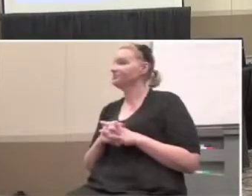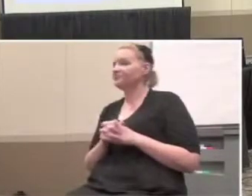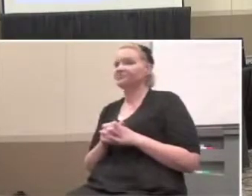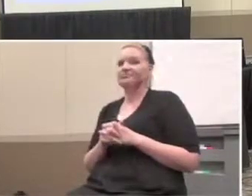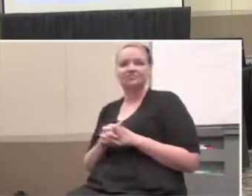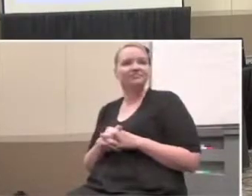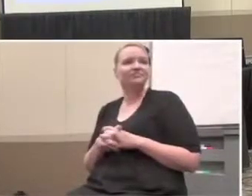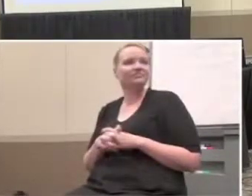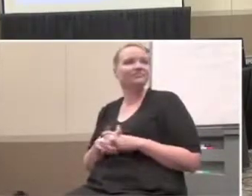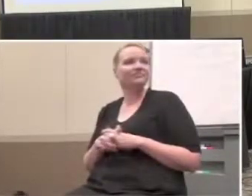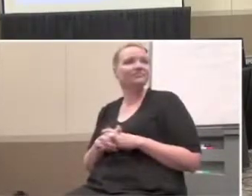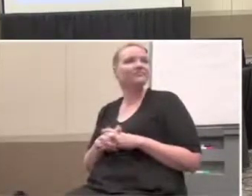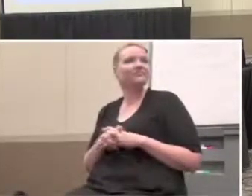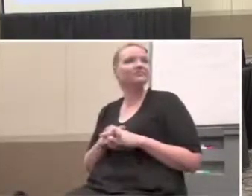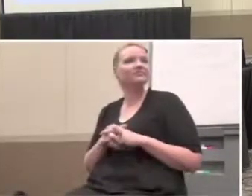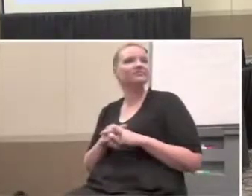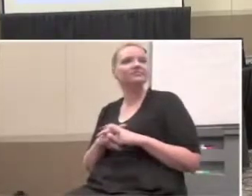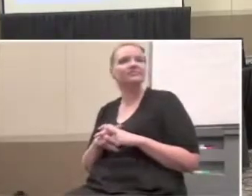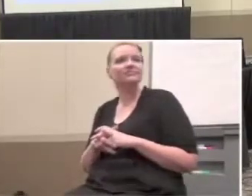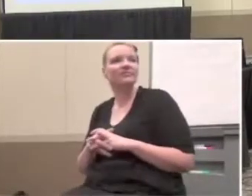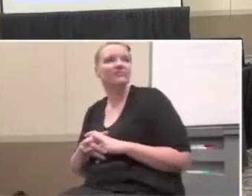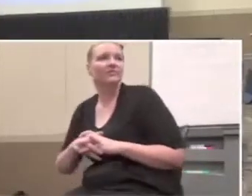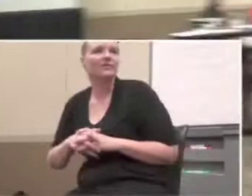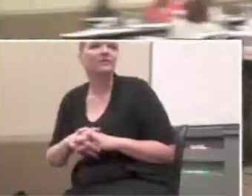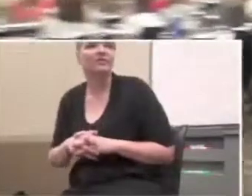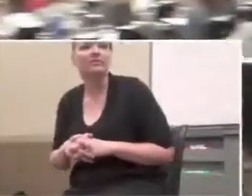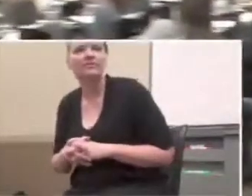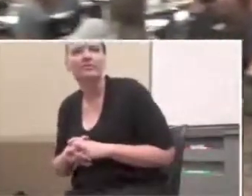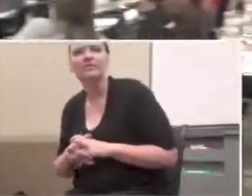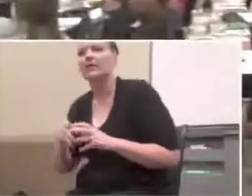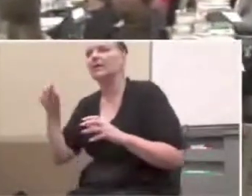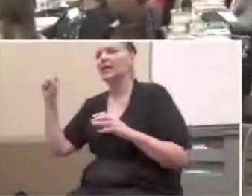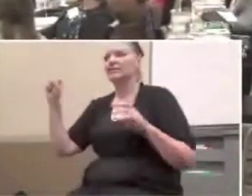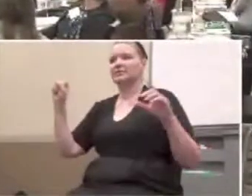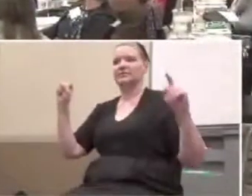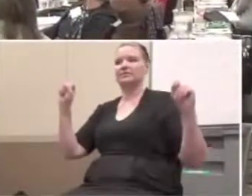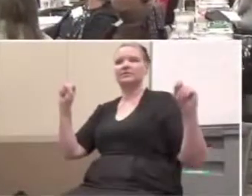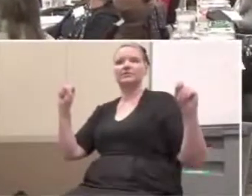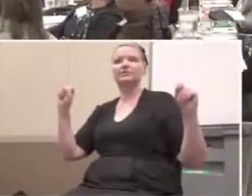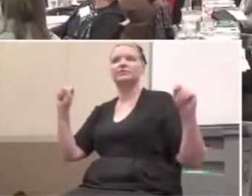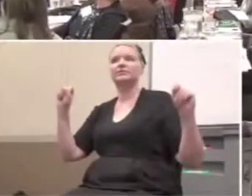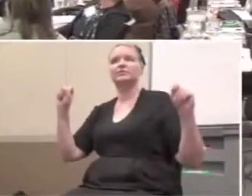Thank you. Okay, that's fine. S and a T.